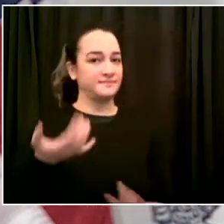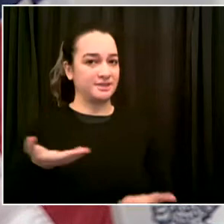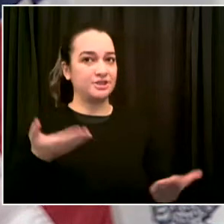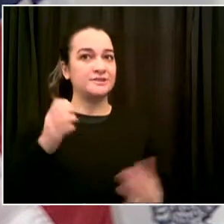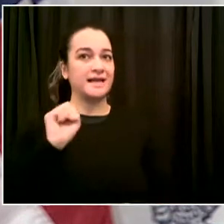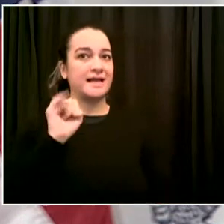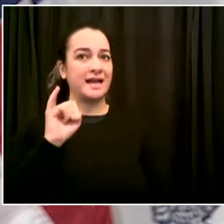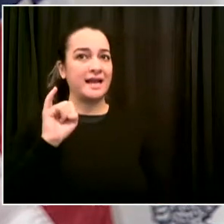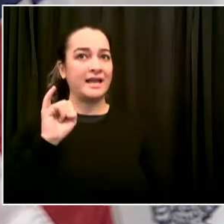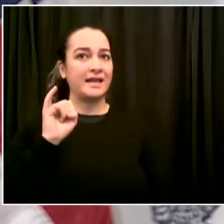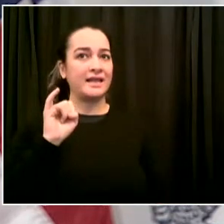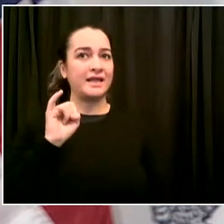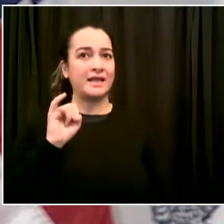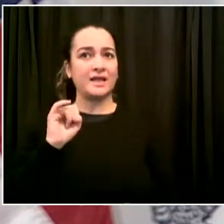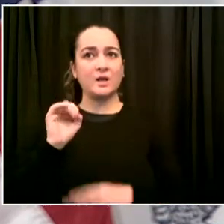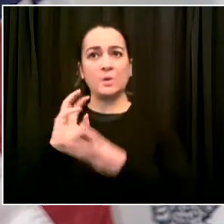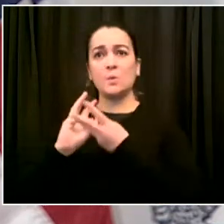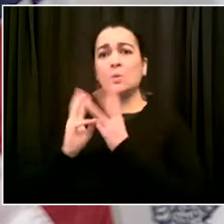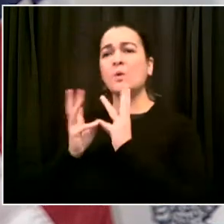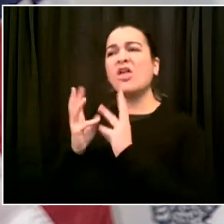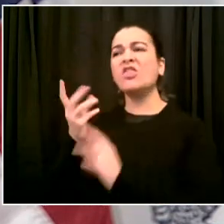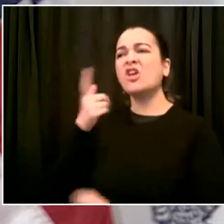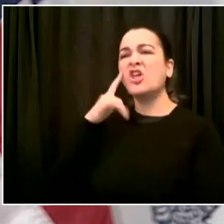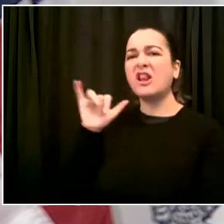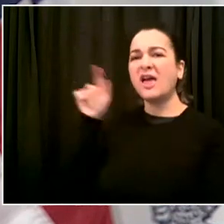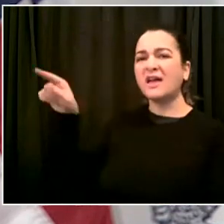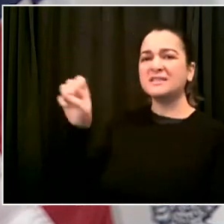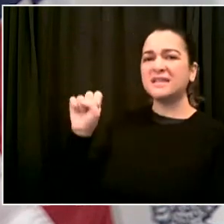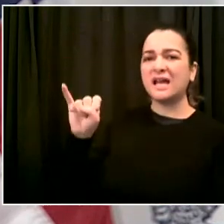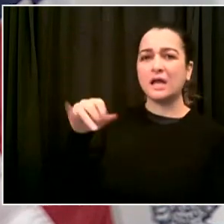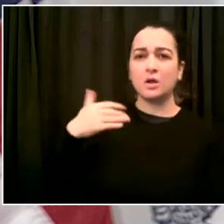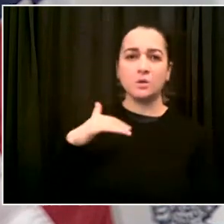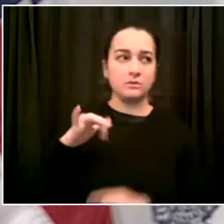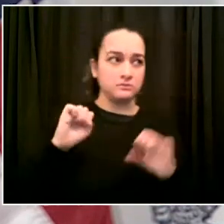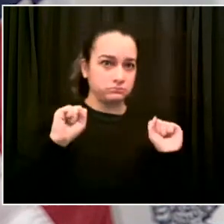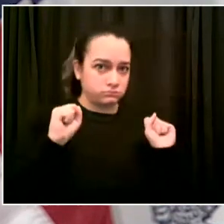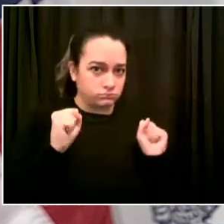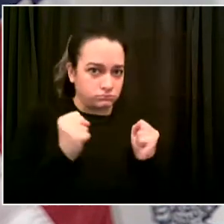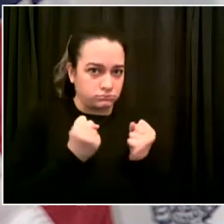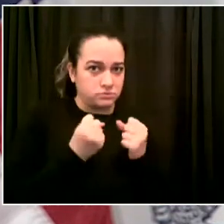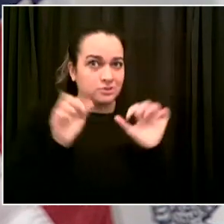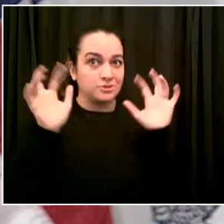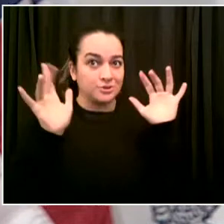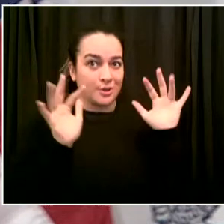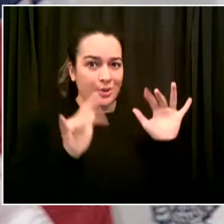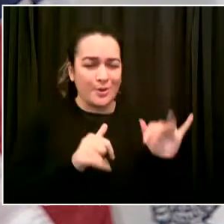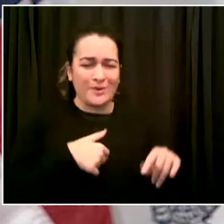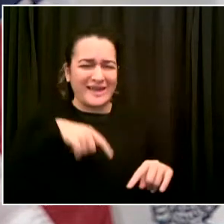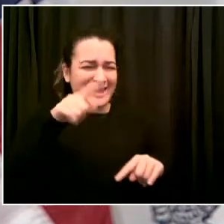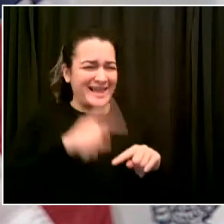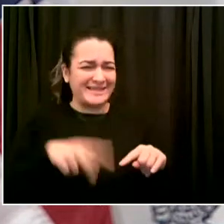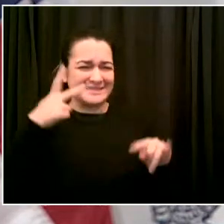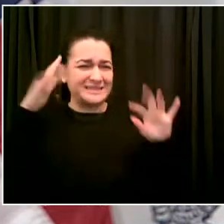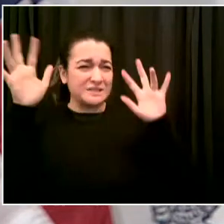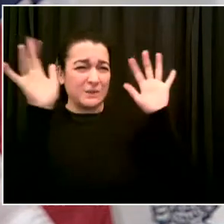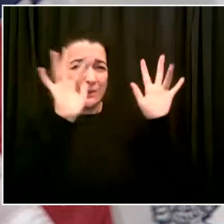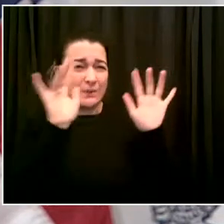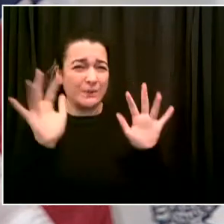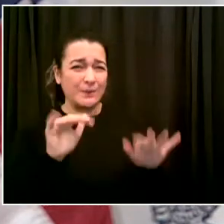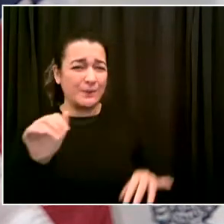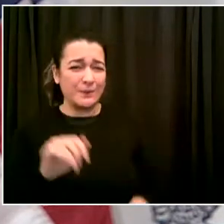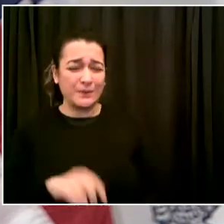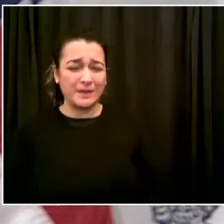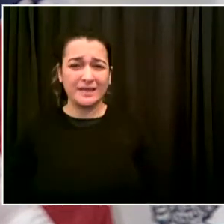report. I do my best. But I wanted to talk to you about,